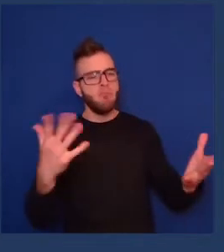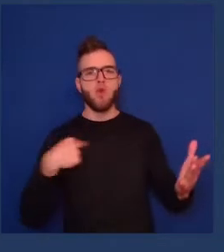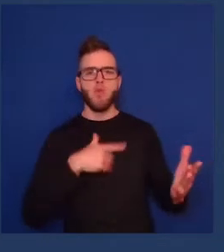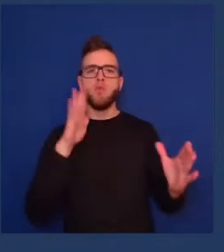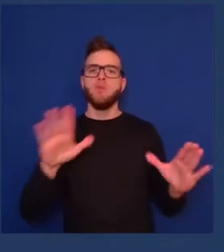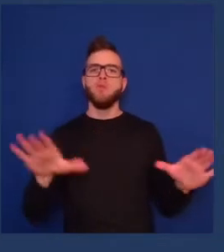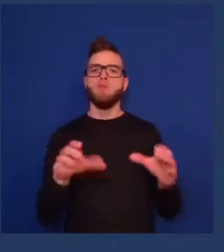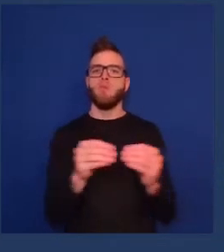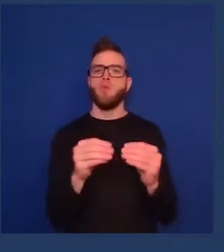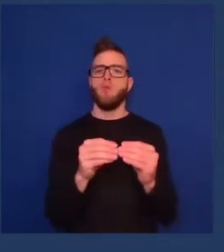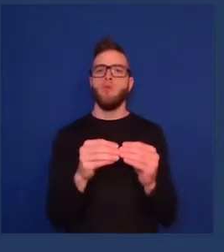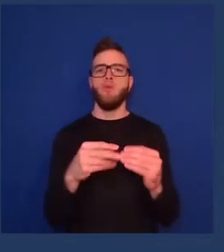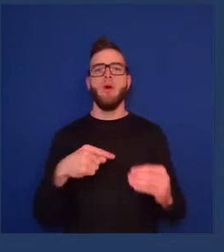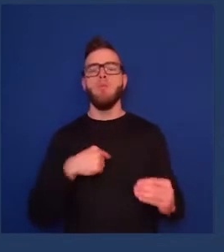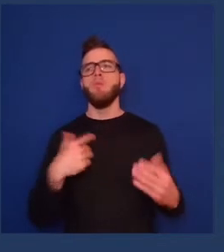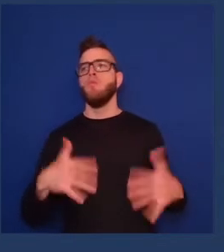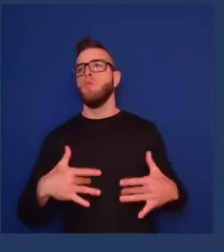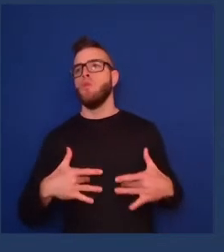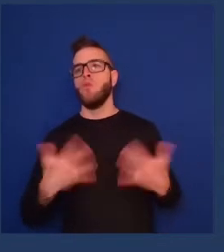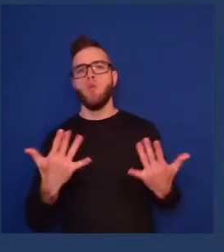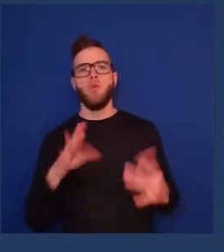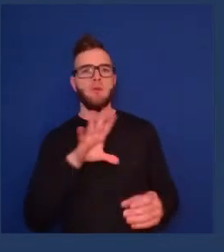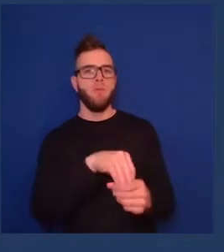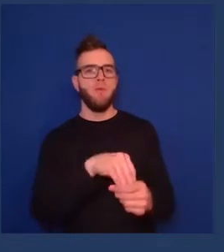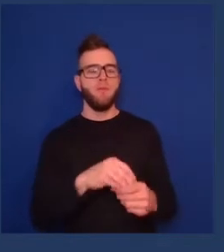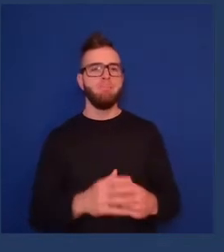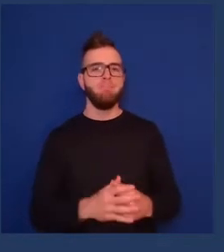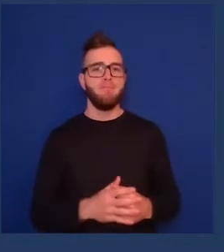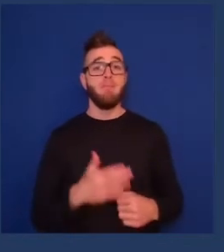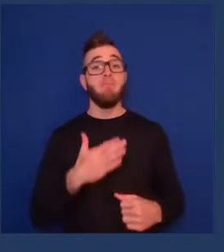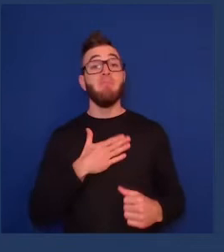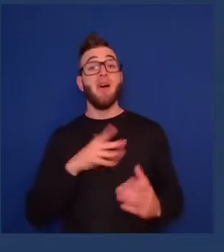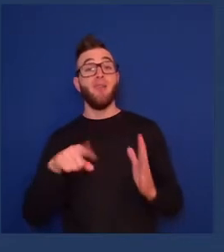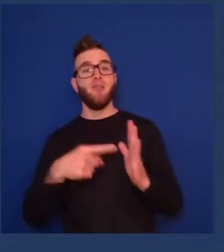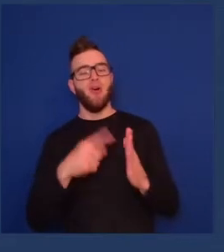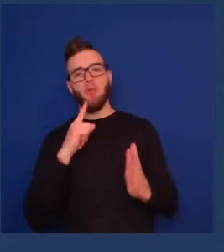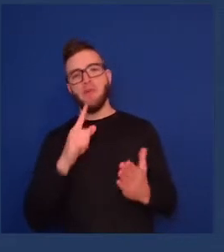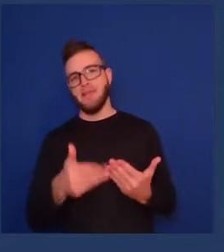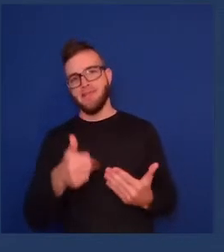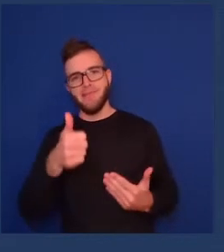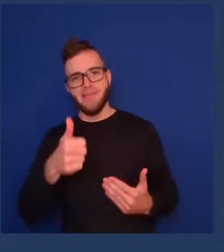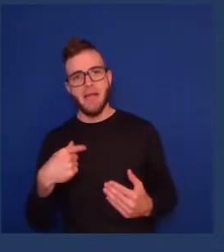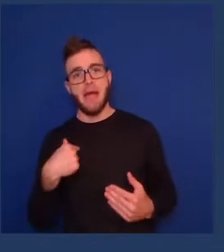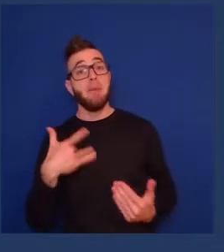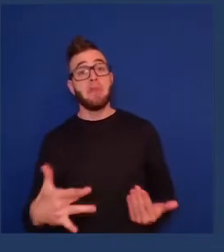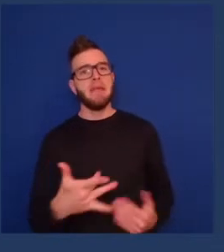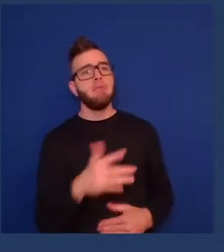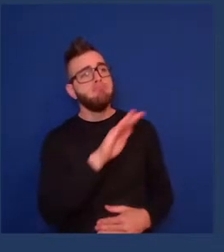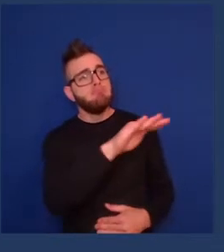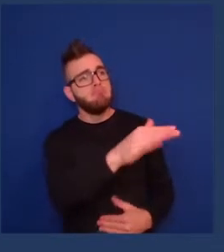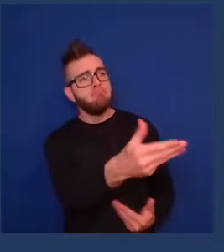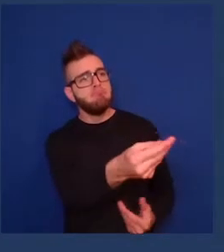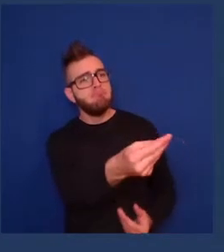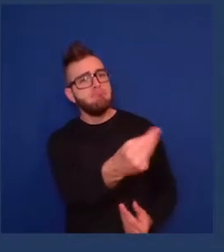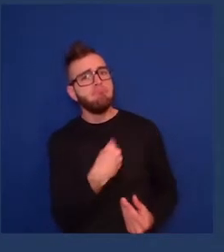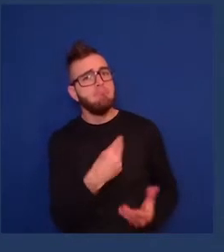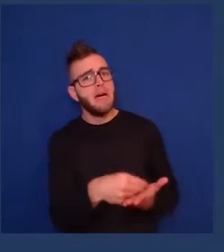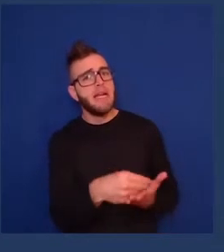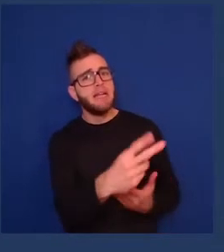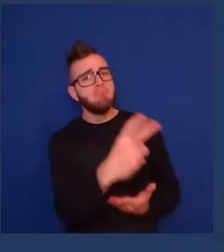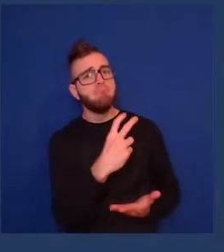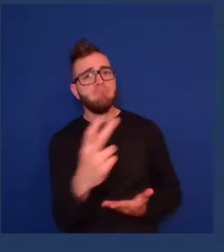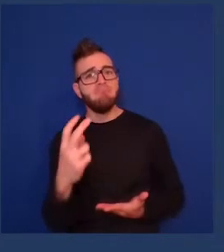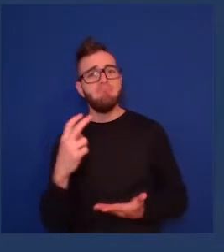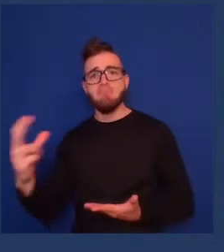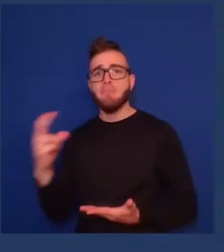putting a stake in the ground, we're raising our ambition level, and we're saying we're going to do more. I'm excited to be a part of it. My role is